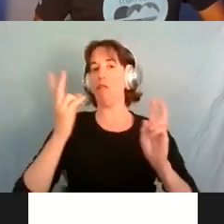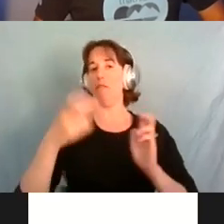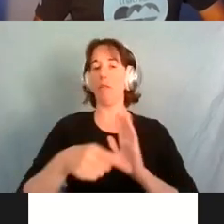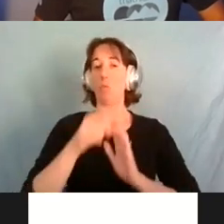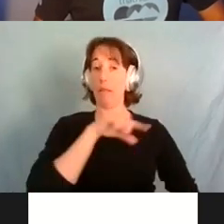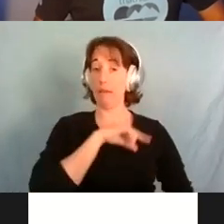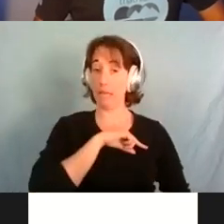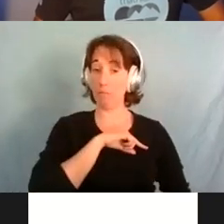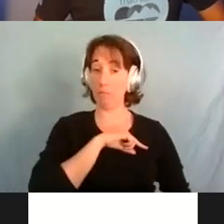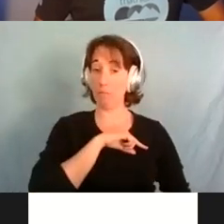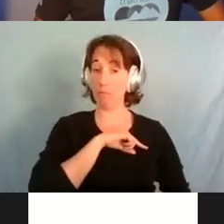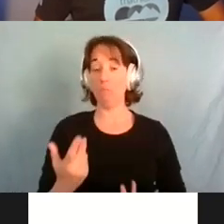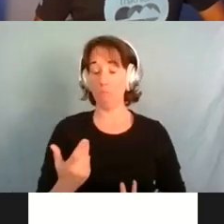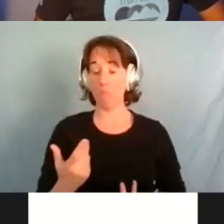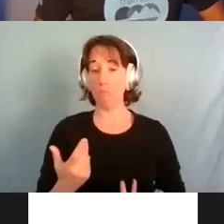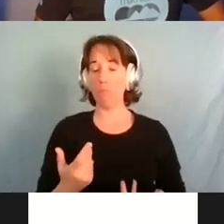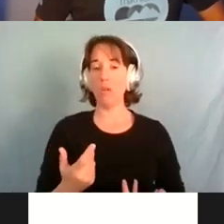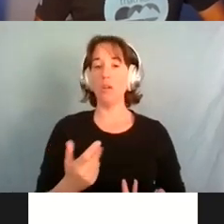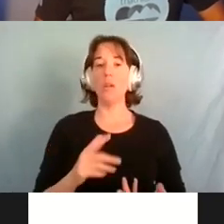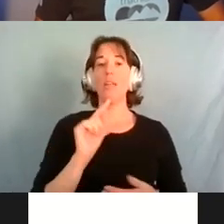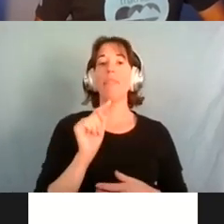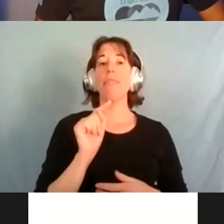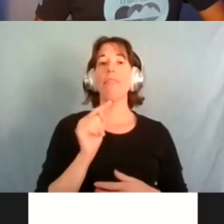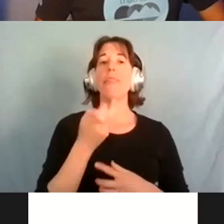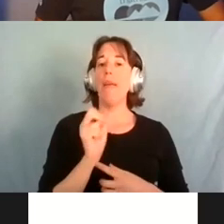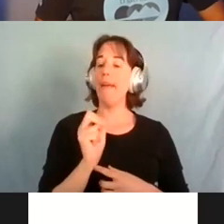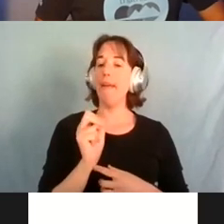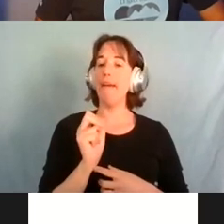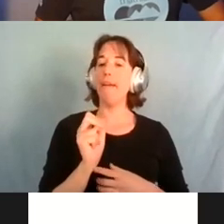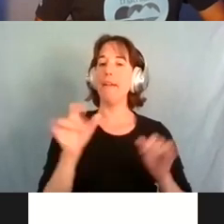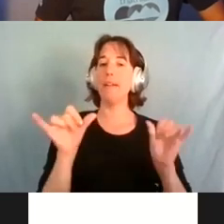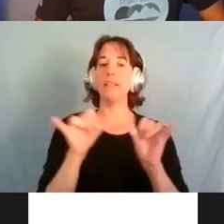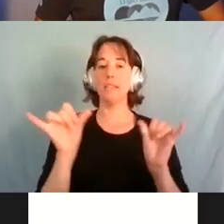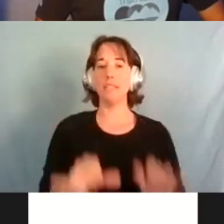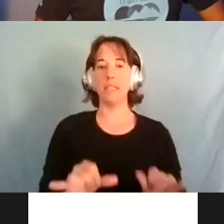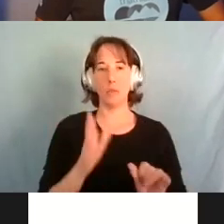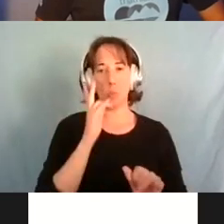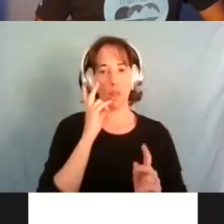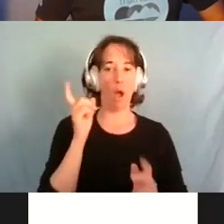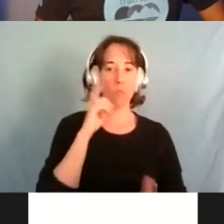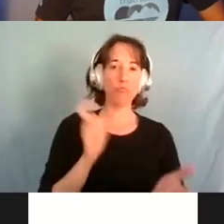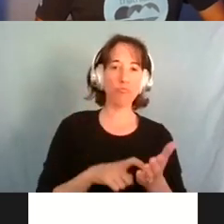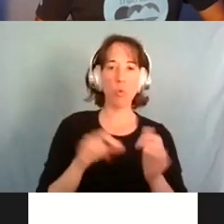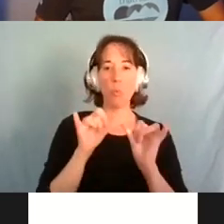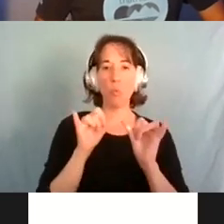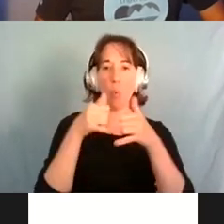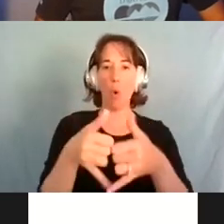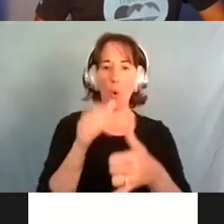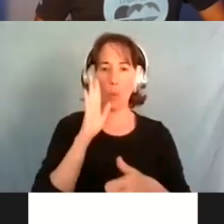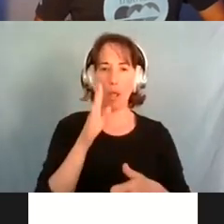it will then see what the reward will be, and depending on